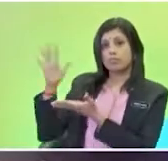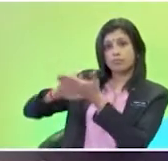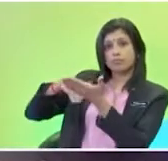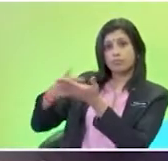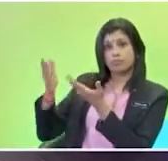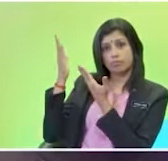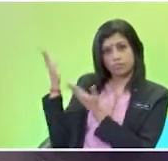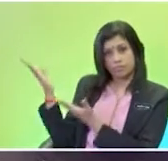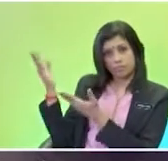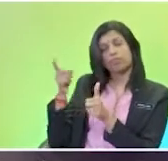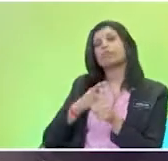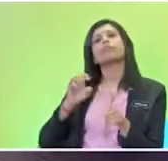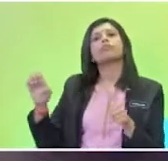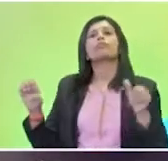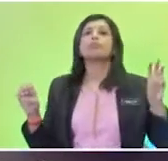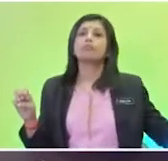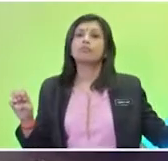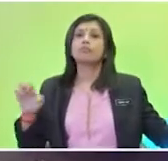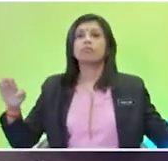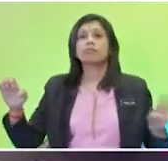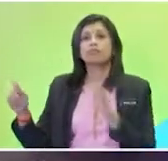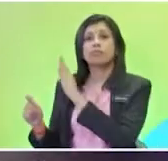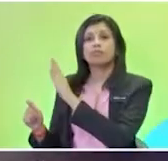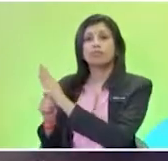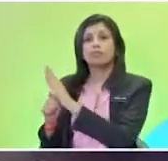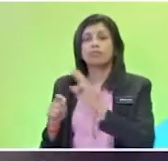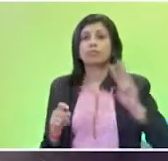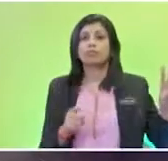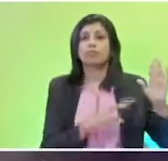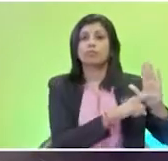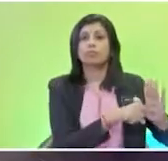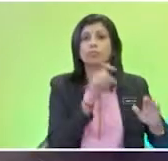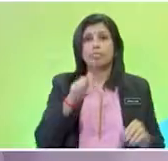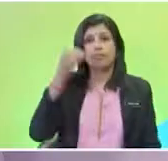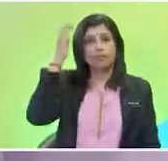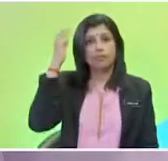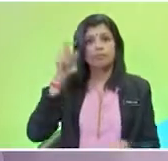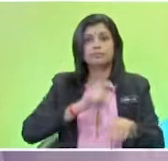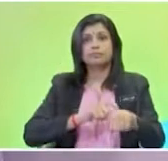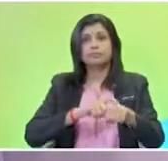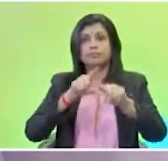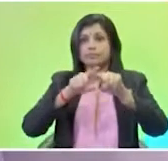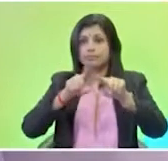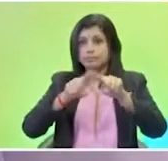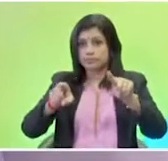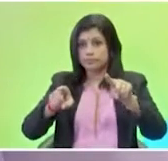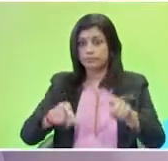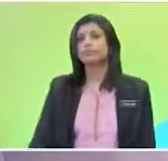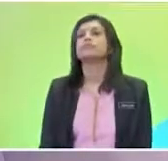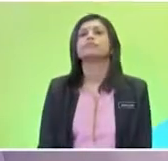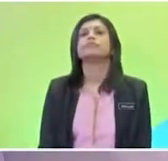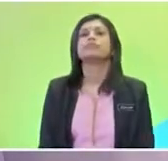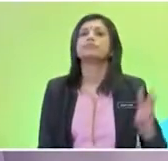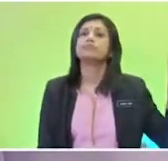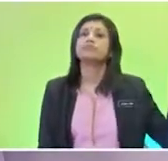it is on the east or west. Second thing, you must know the time difference. Then only you can calculate. Either if it is on the west, we must